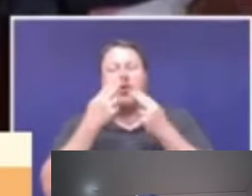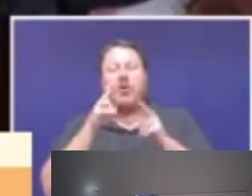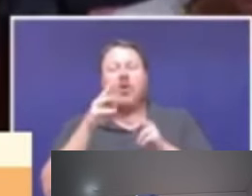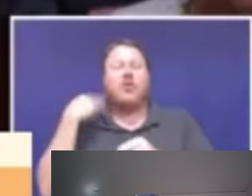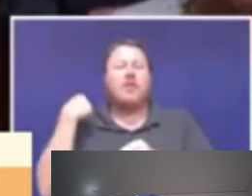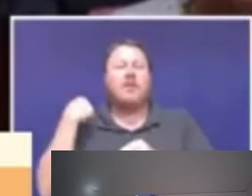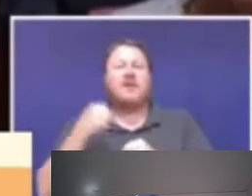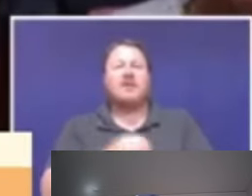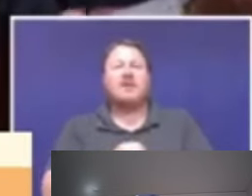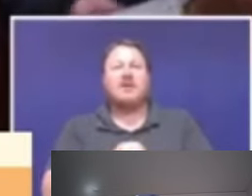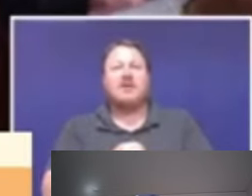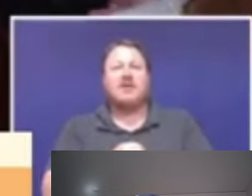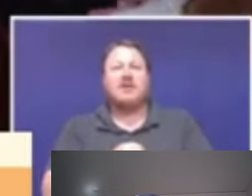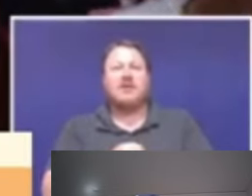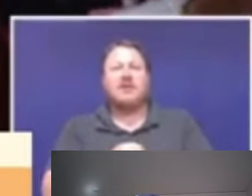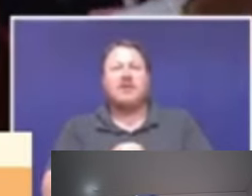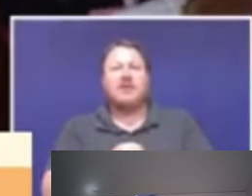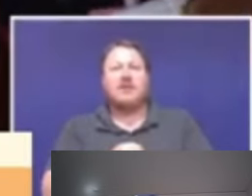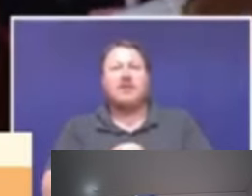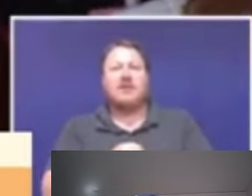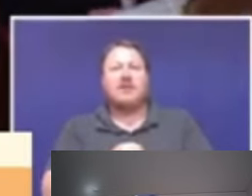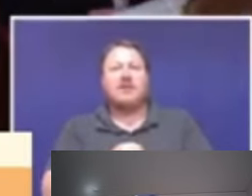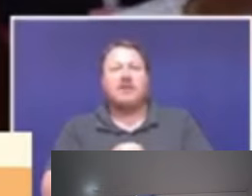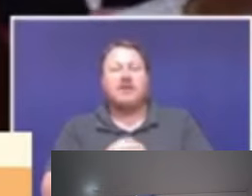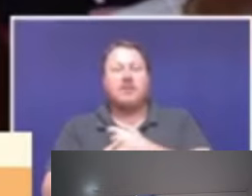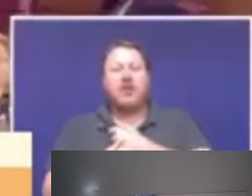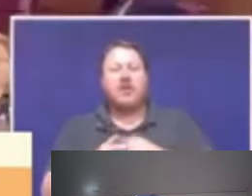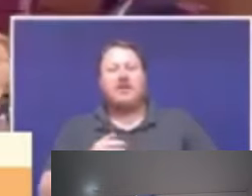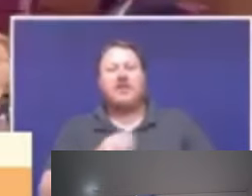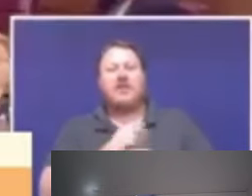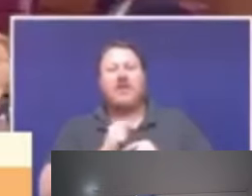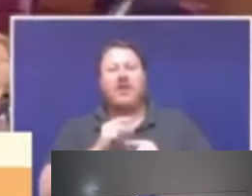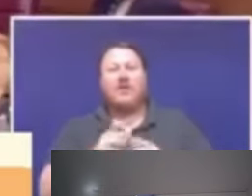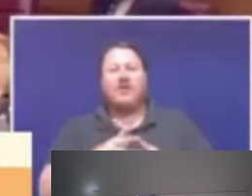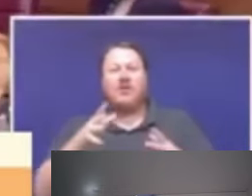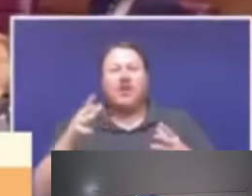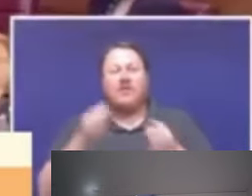and President of the fastest growing party in South Africa.